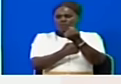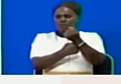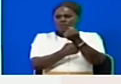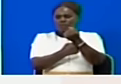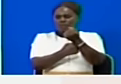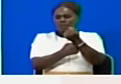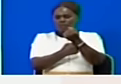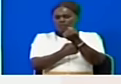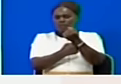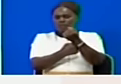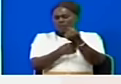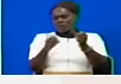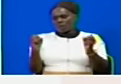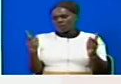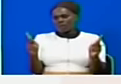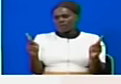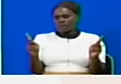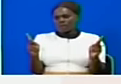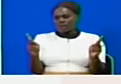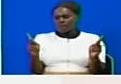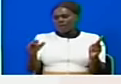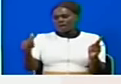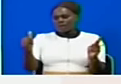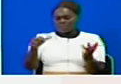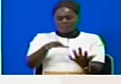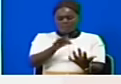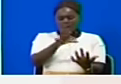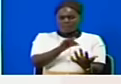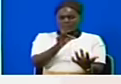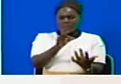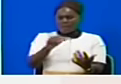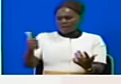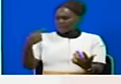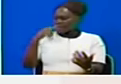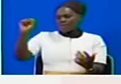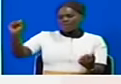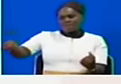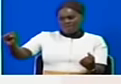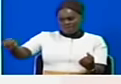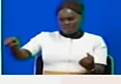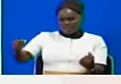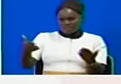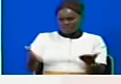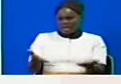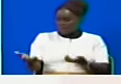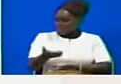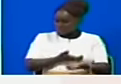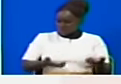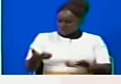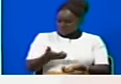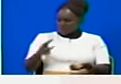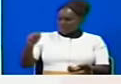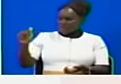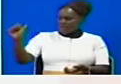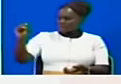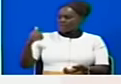says, okay, let's see if I can get something else. Alan Denny says, yes, with the current state of economy, NASA offers